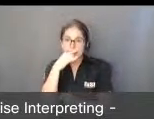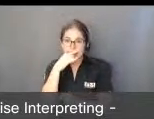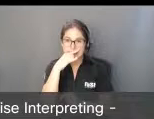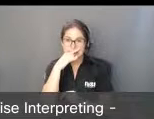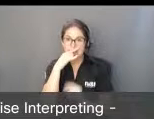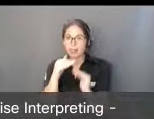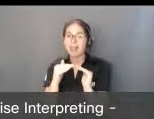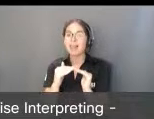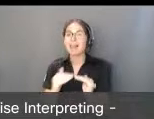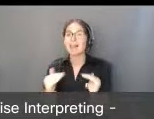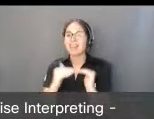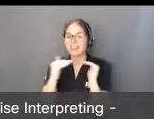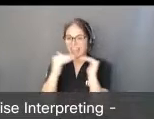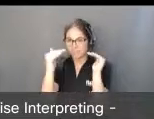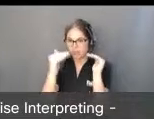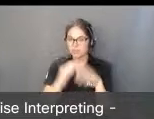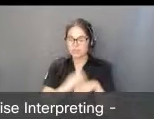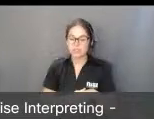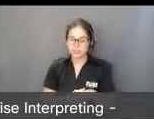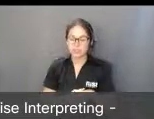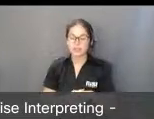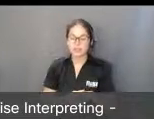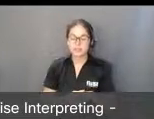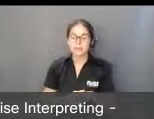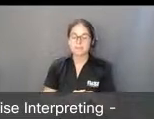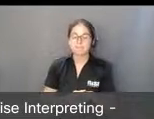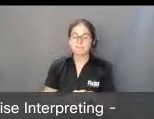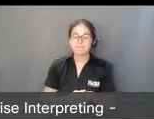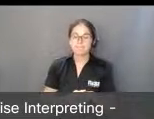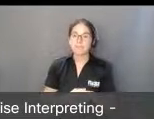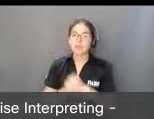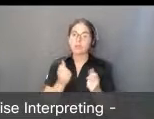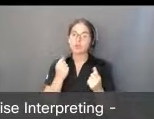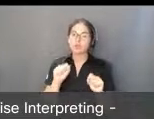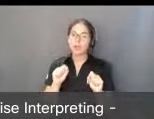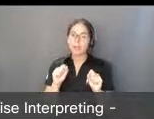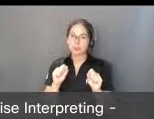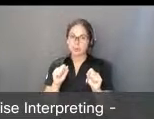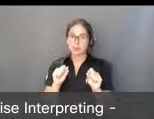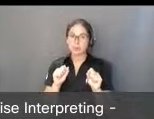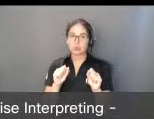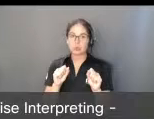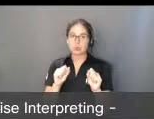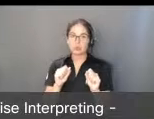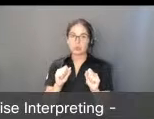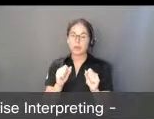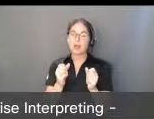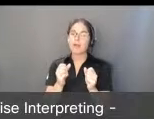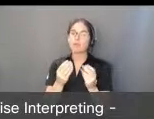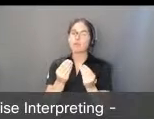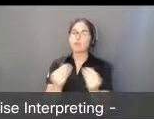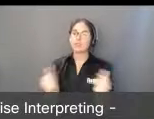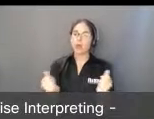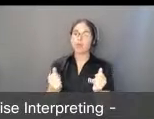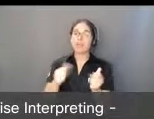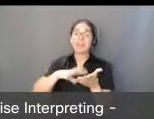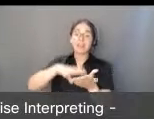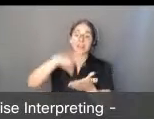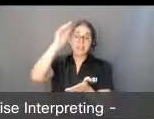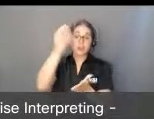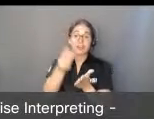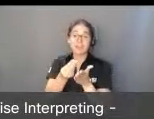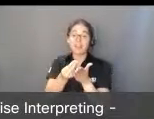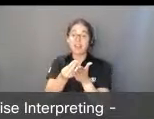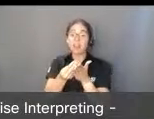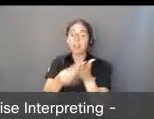I'm talking instructionally. To mitigate the learning loss of where they were in March